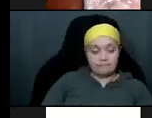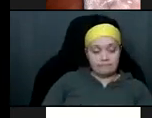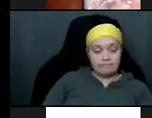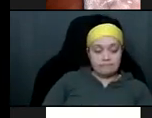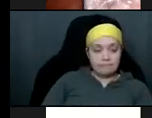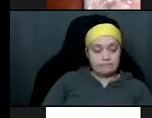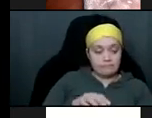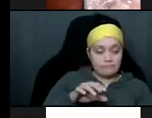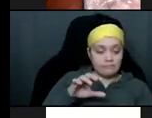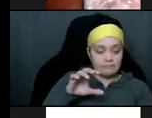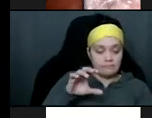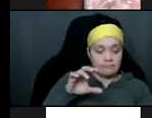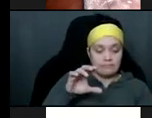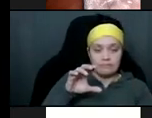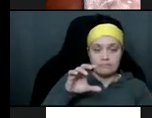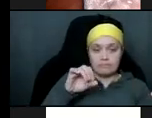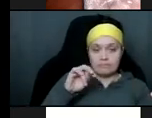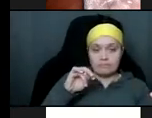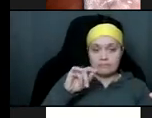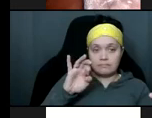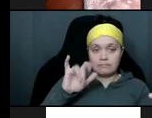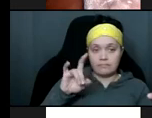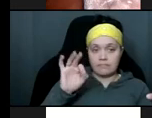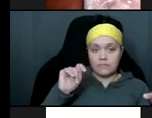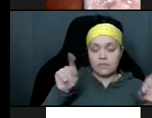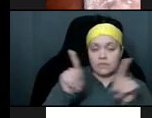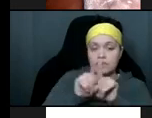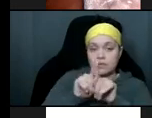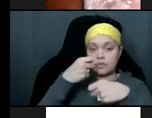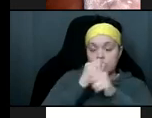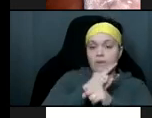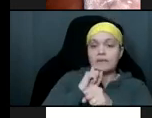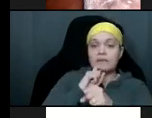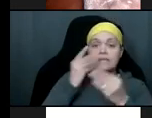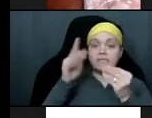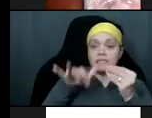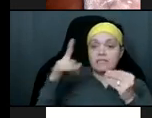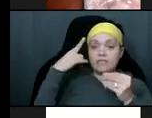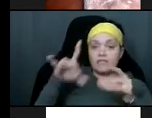Continental drift also created deserts for Australia.